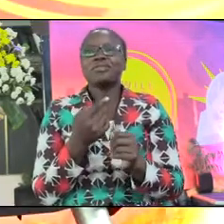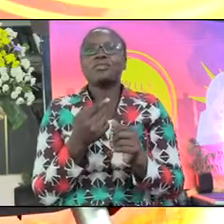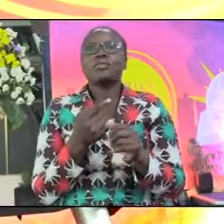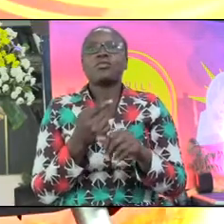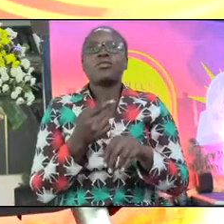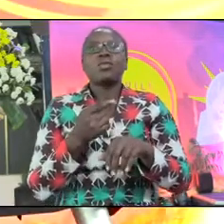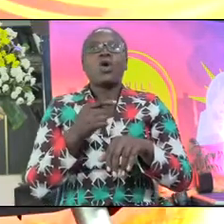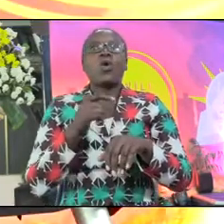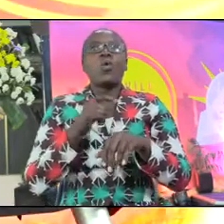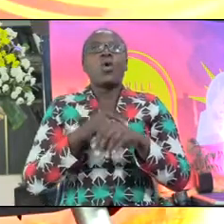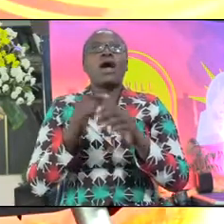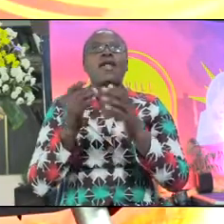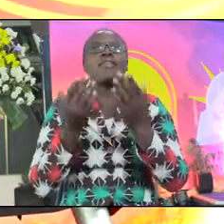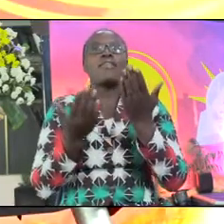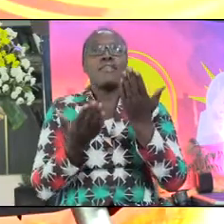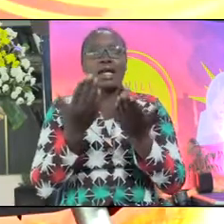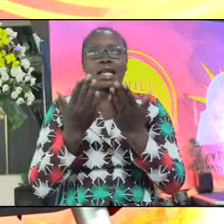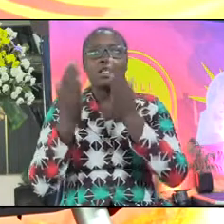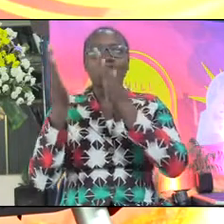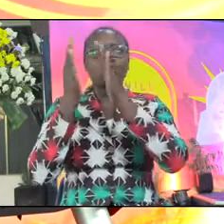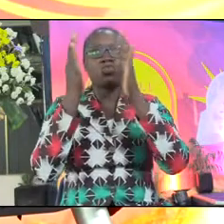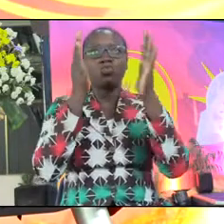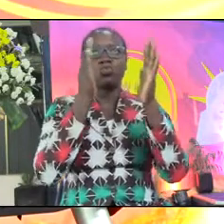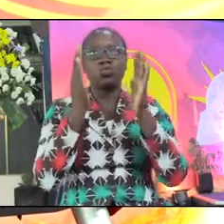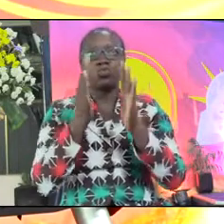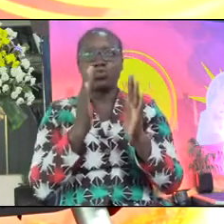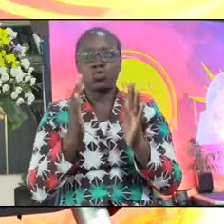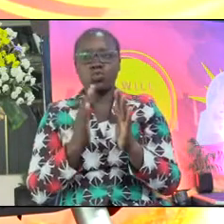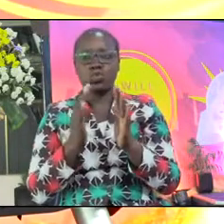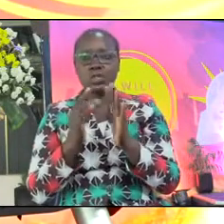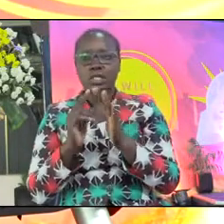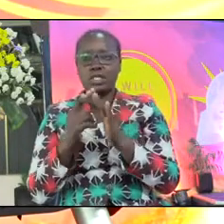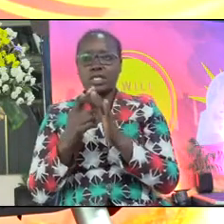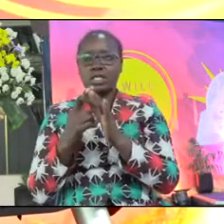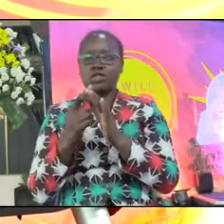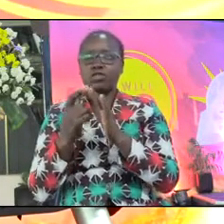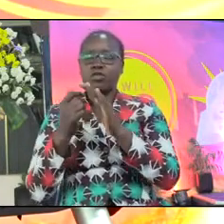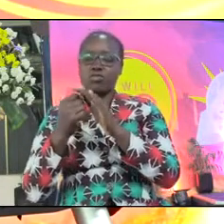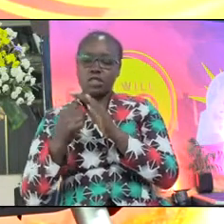When a light wind began blowing from the south,